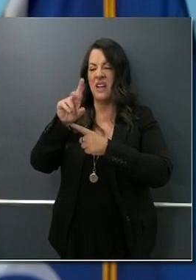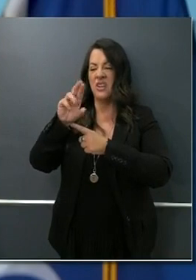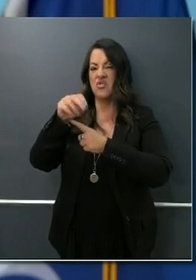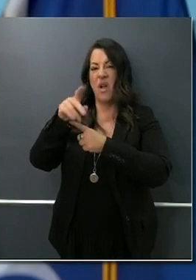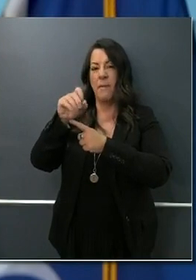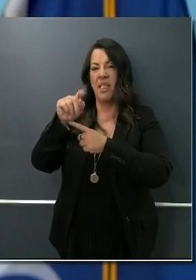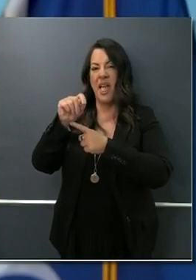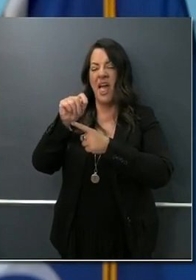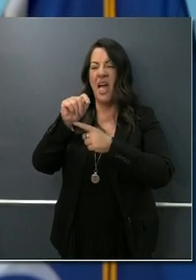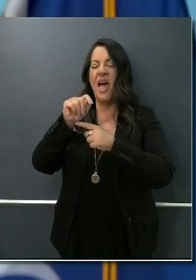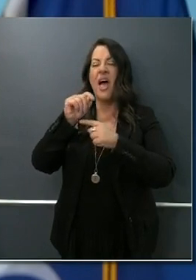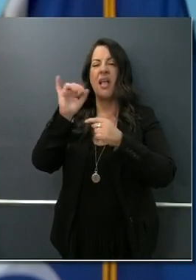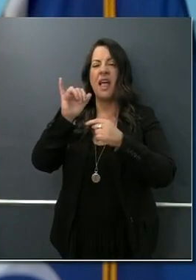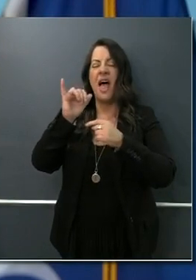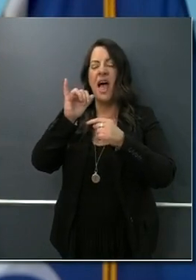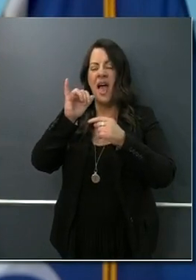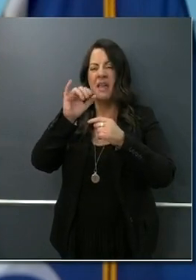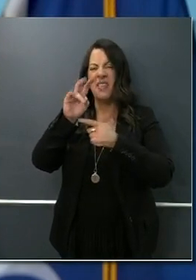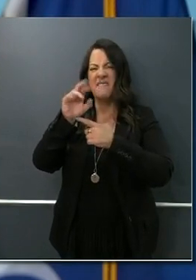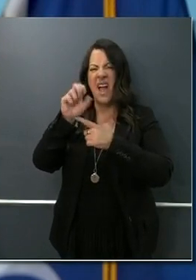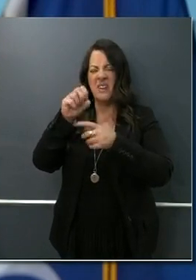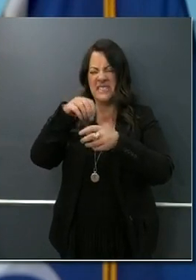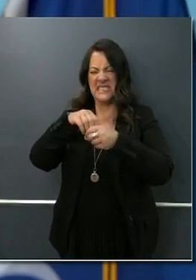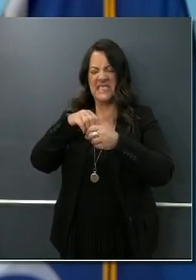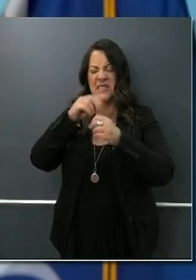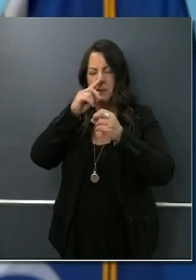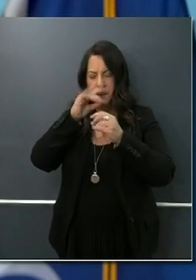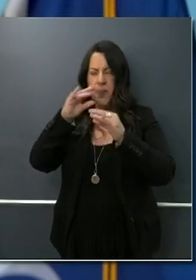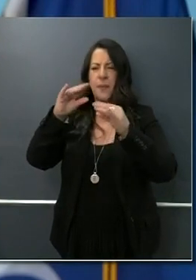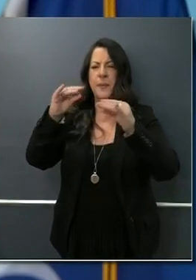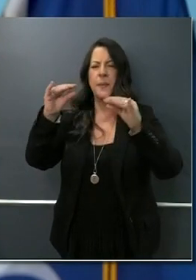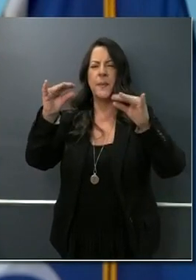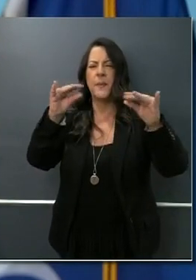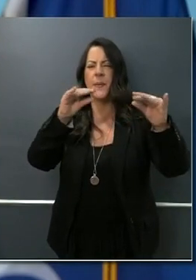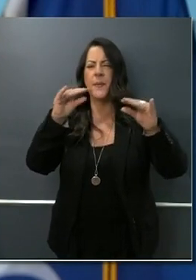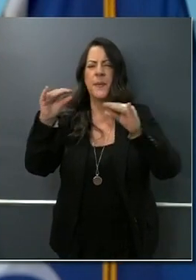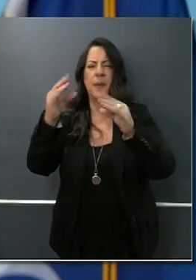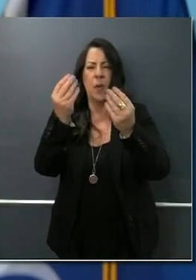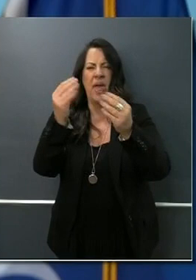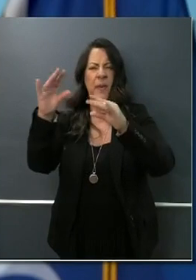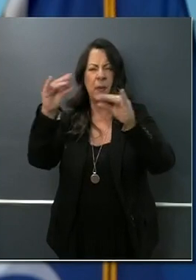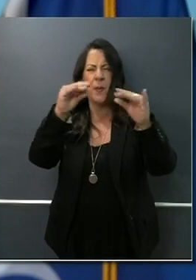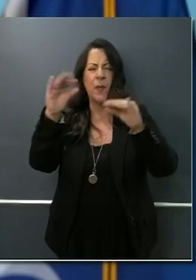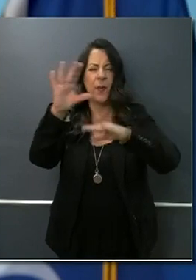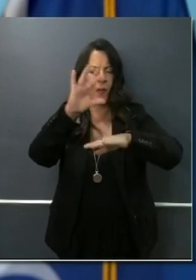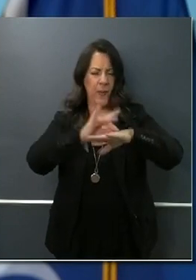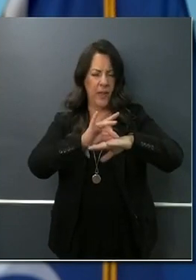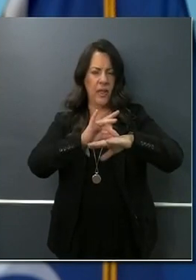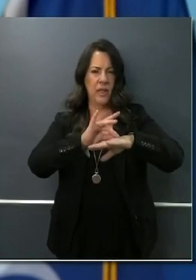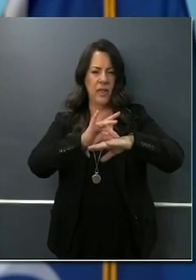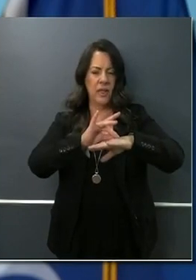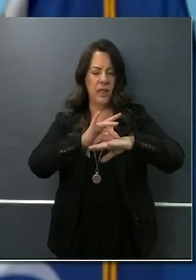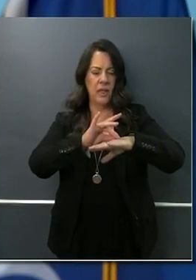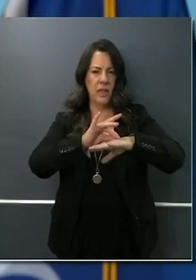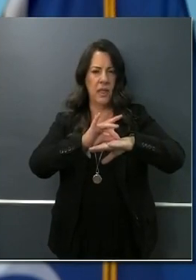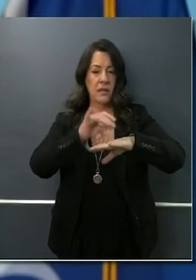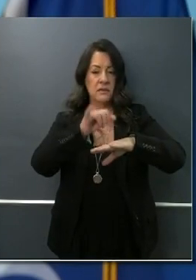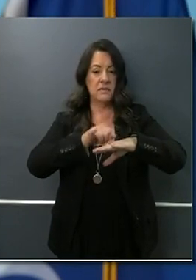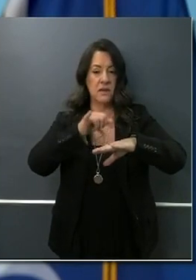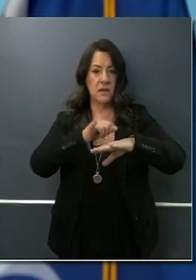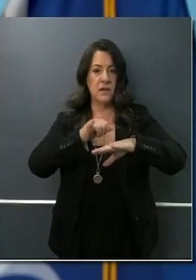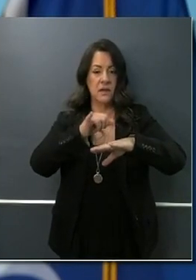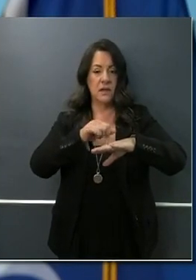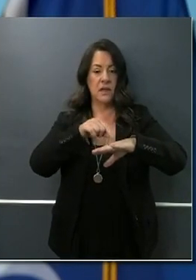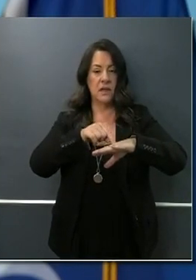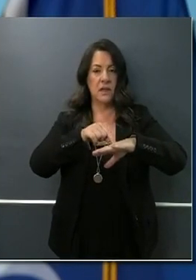wrong? No, thank you for the question. I think it's an important one. Many people are asking. We talk about how it's